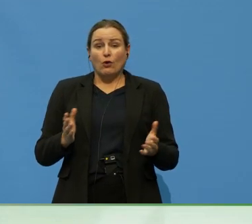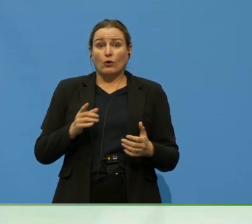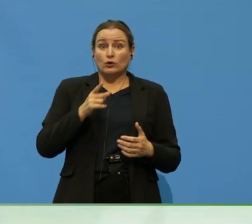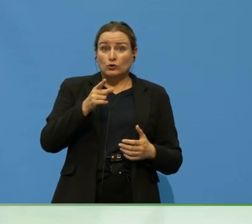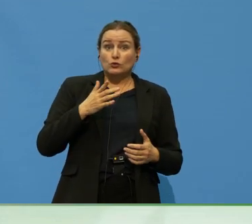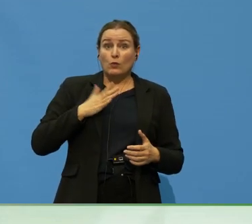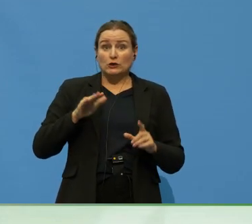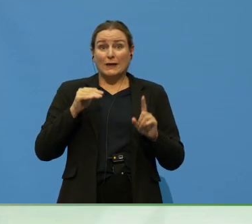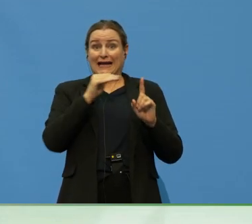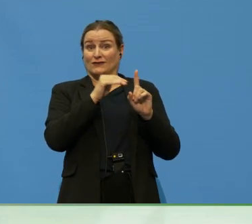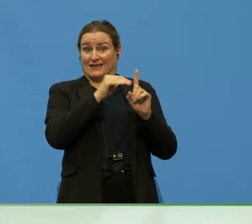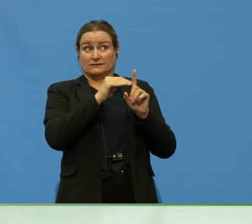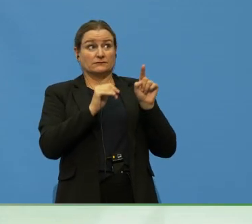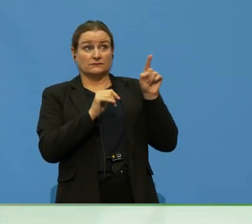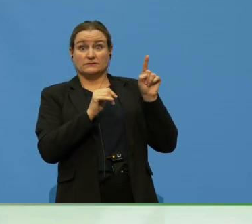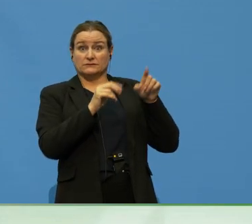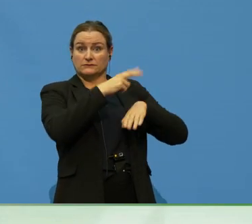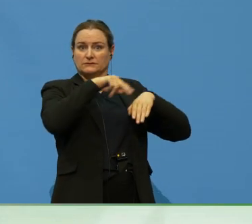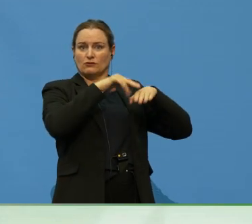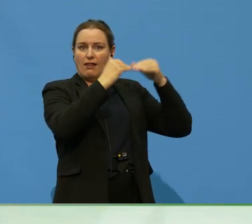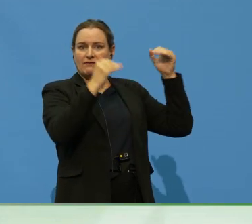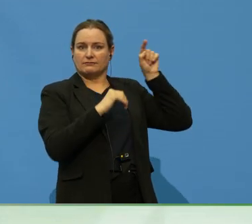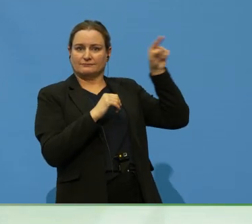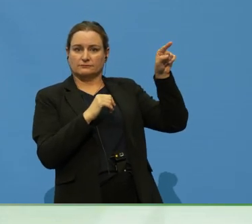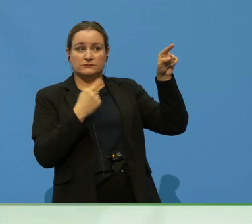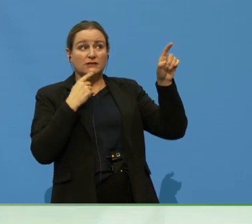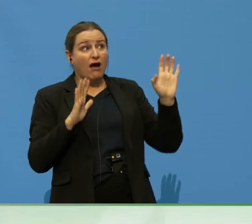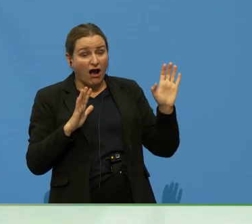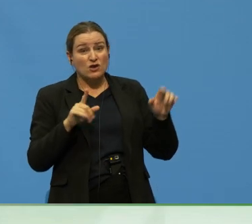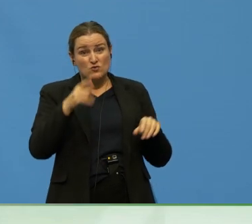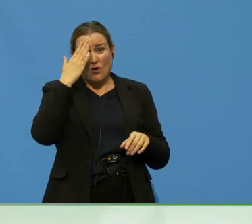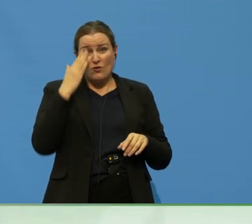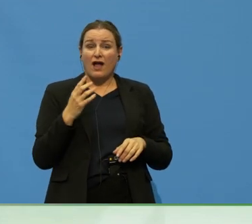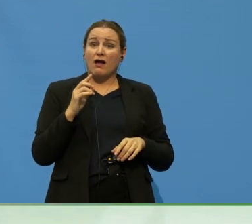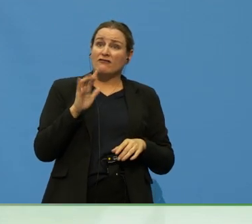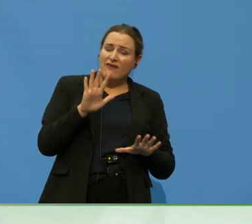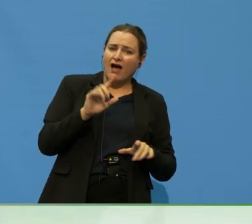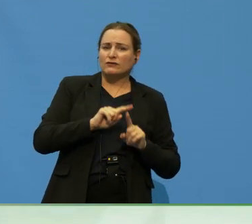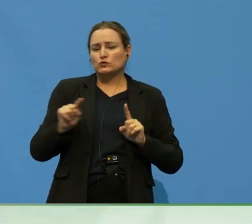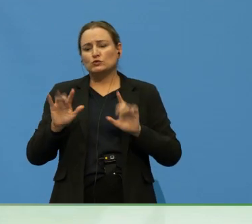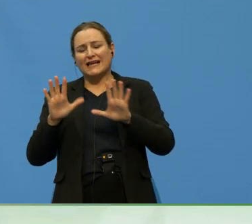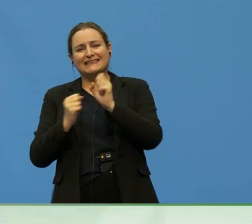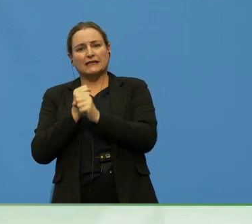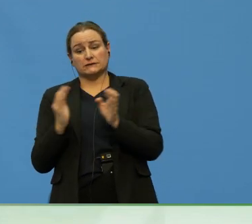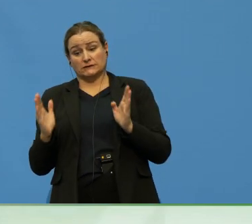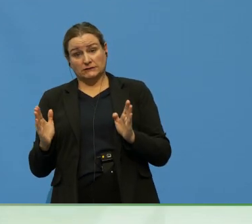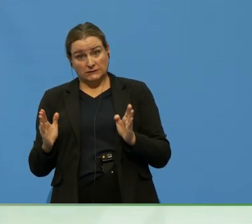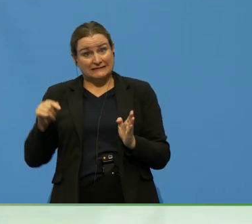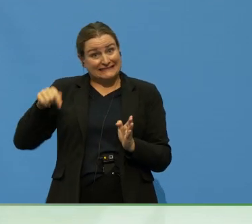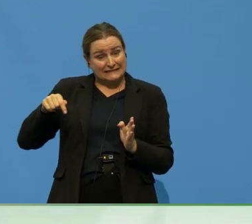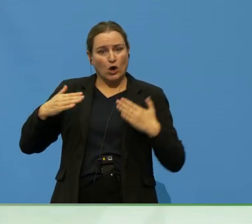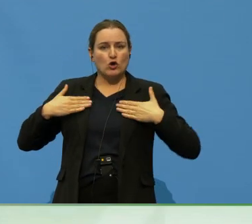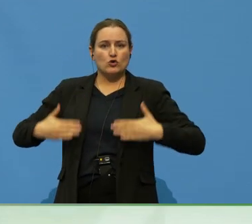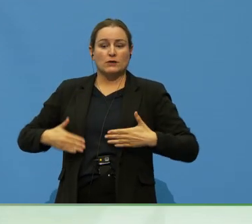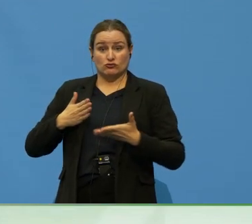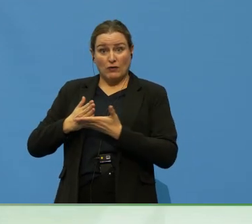at national level is to say at least for the first 5 to 10 years, you have a Disability Rights Commission which teaches the country why the